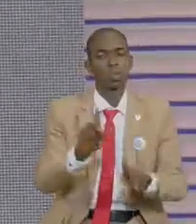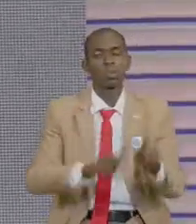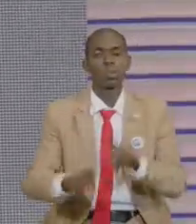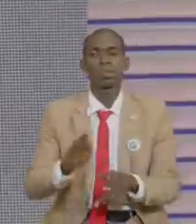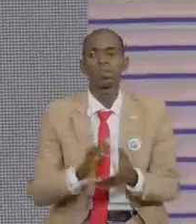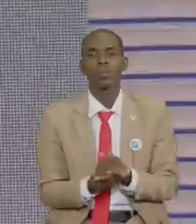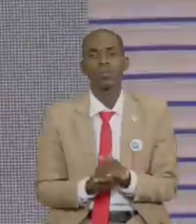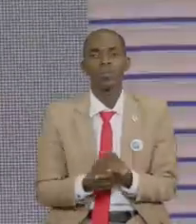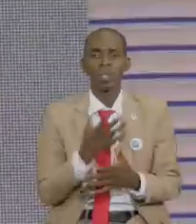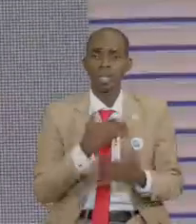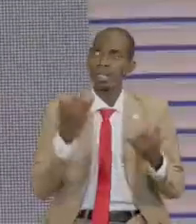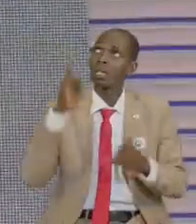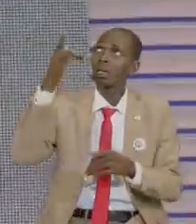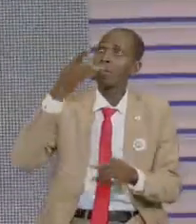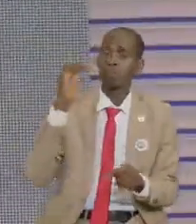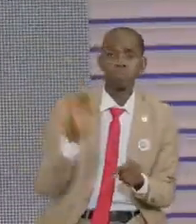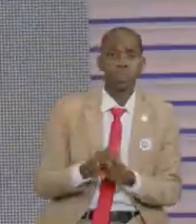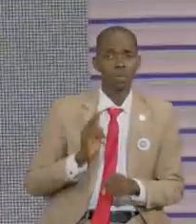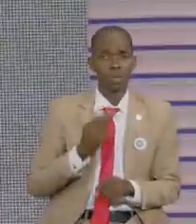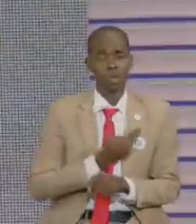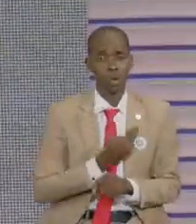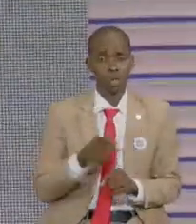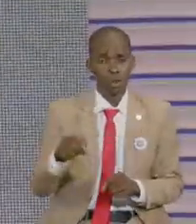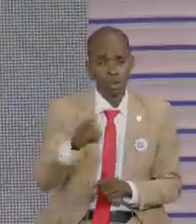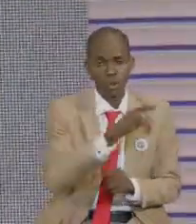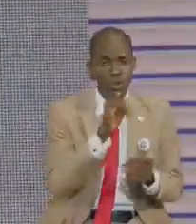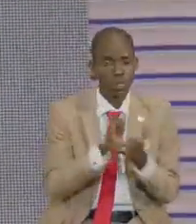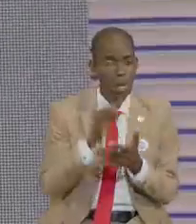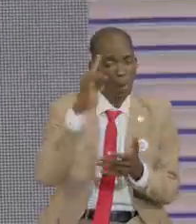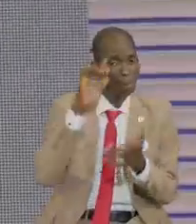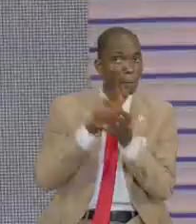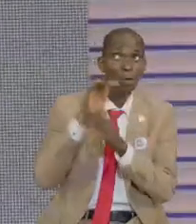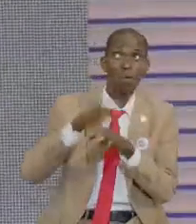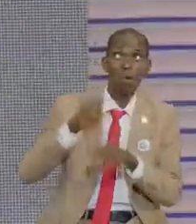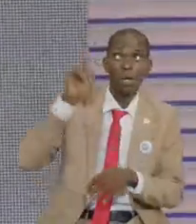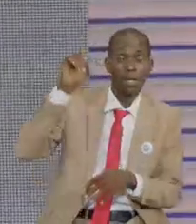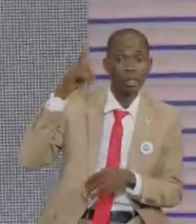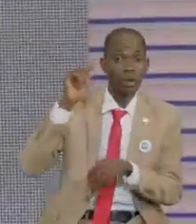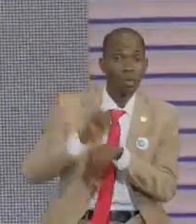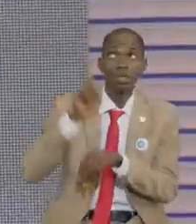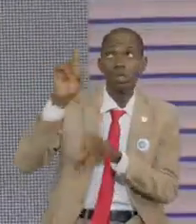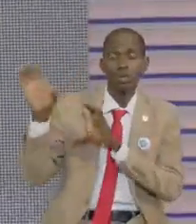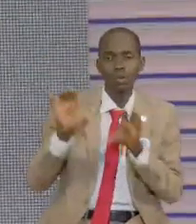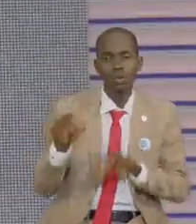And he said, he that believeth on me, the works I do, he shall do.